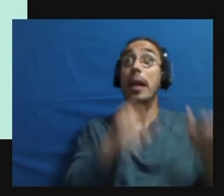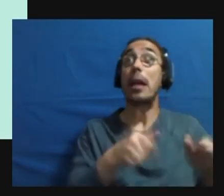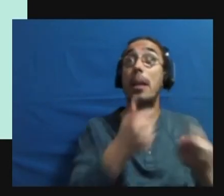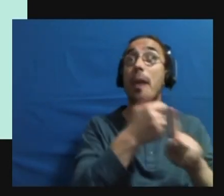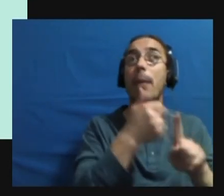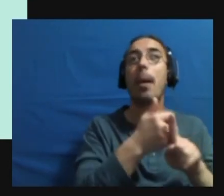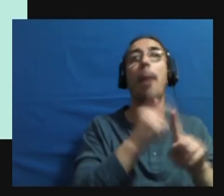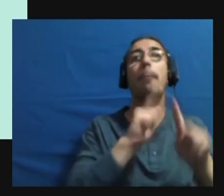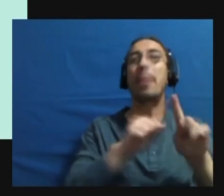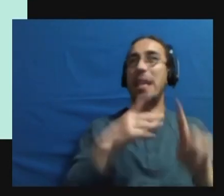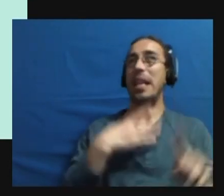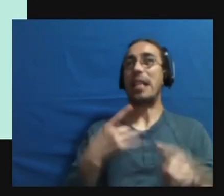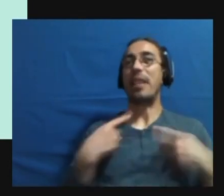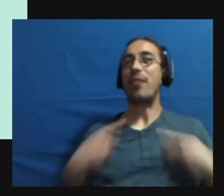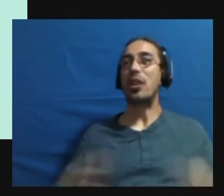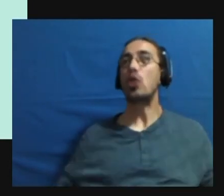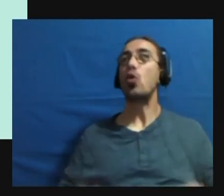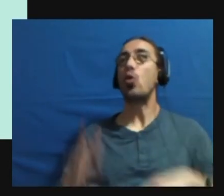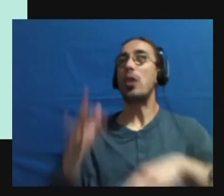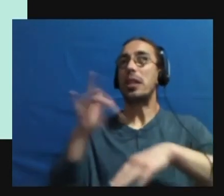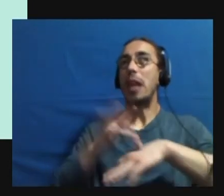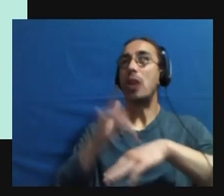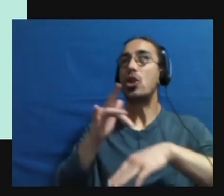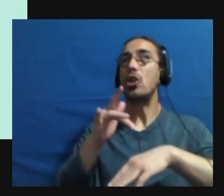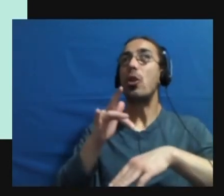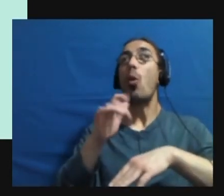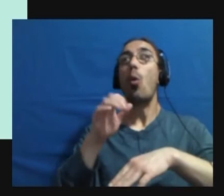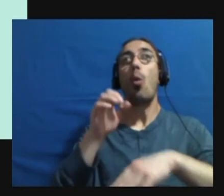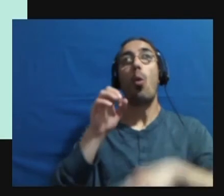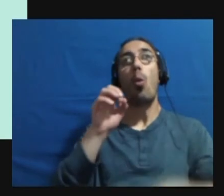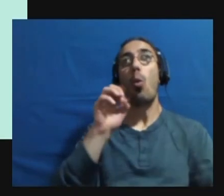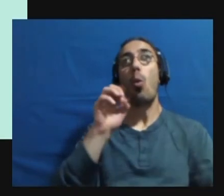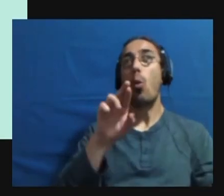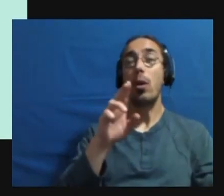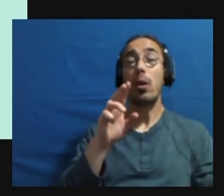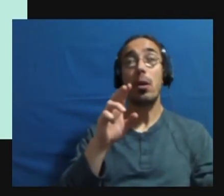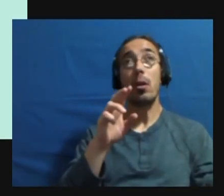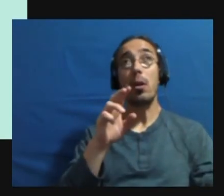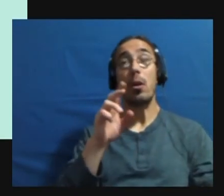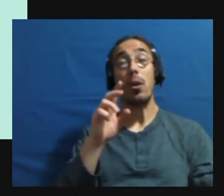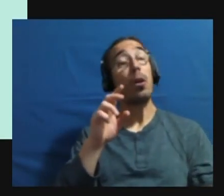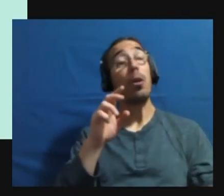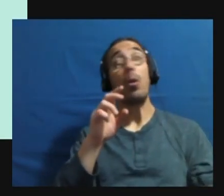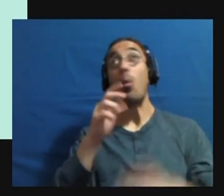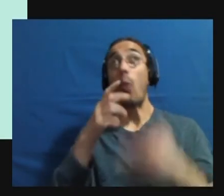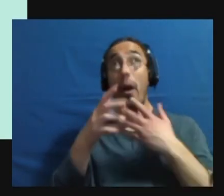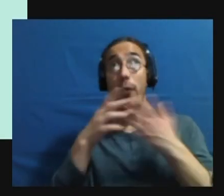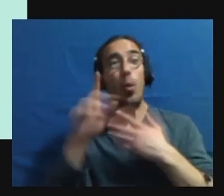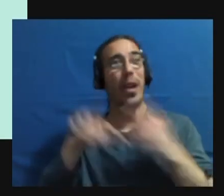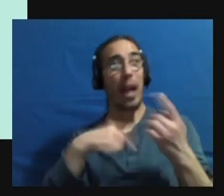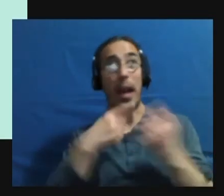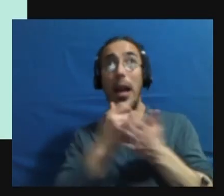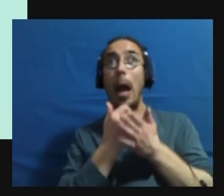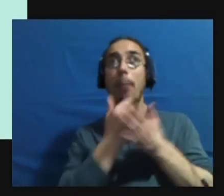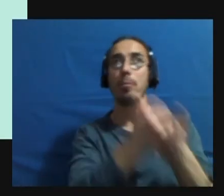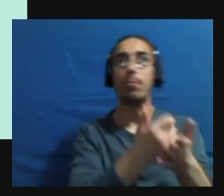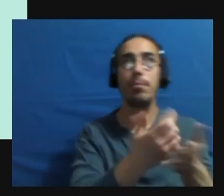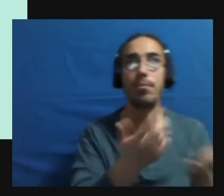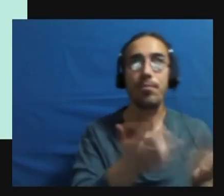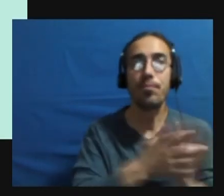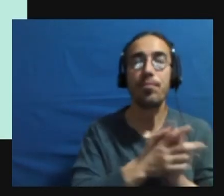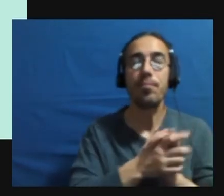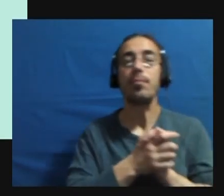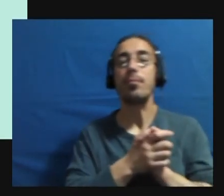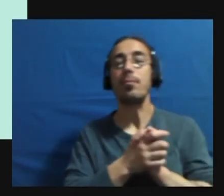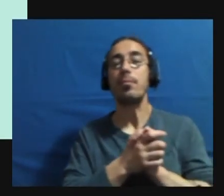that and the proprioception that gives as I attend to them, and that is